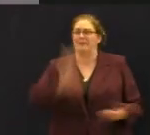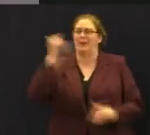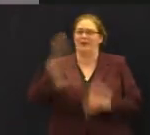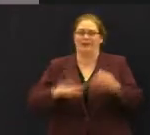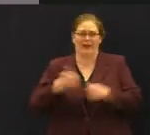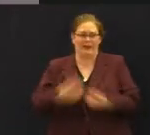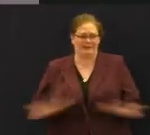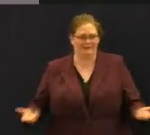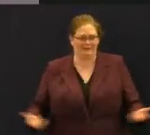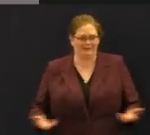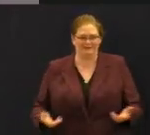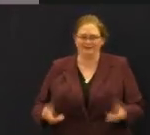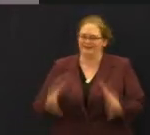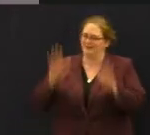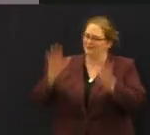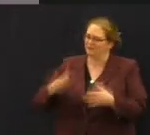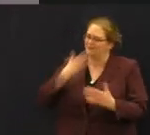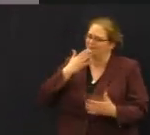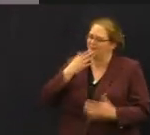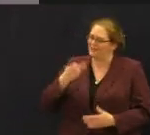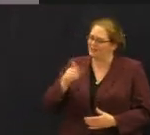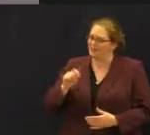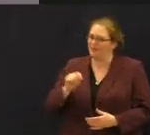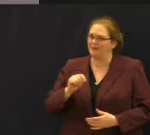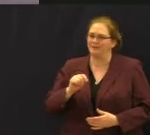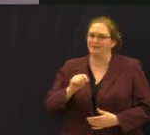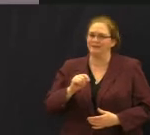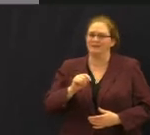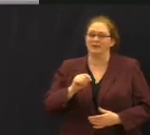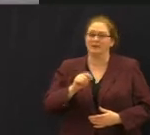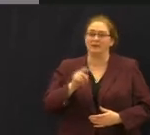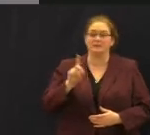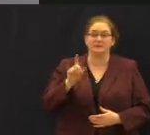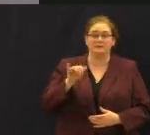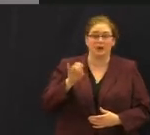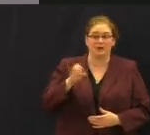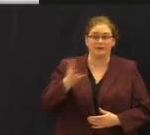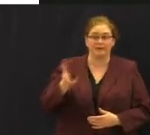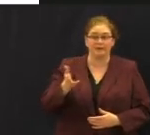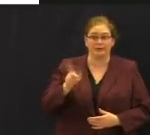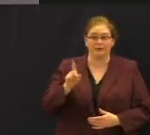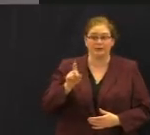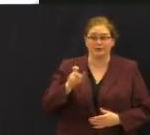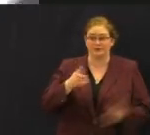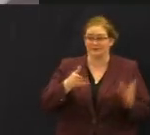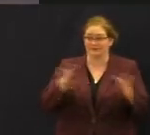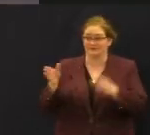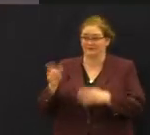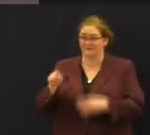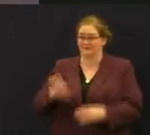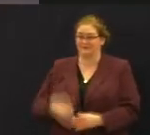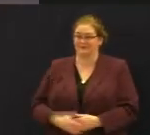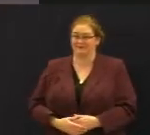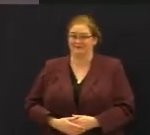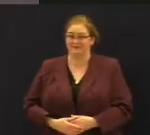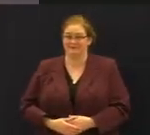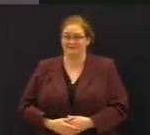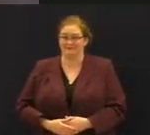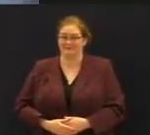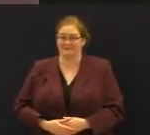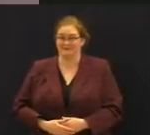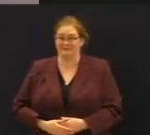anything. Thank you, Pat. And is Miss Dottie available? There she is. There she is.